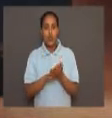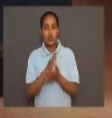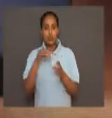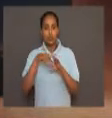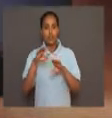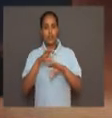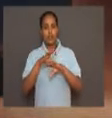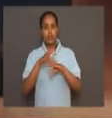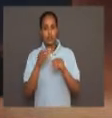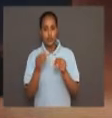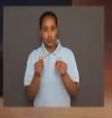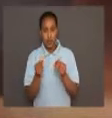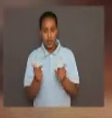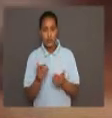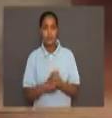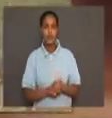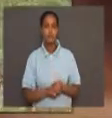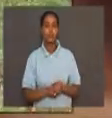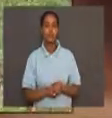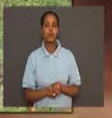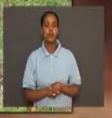soil by rain.